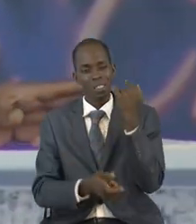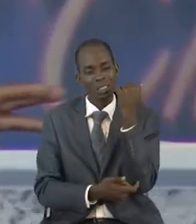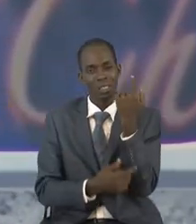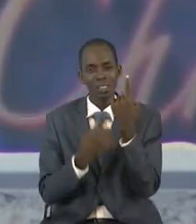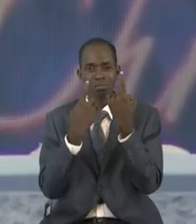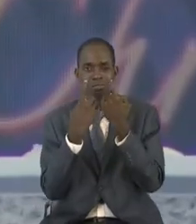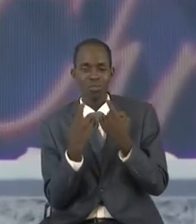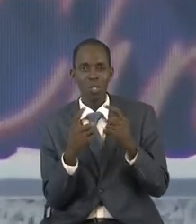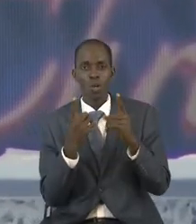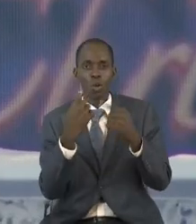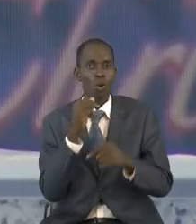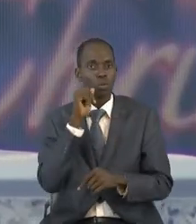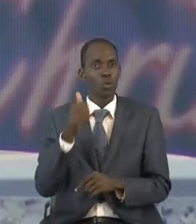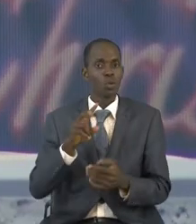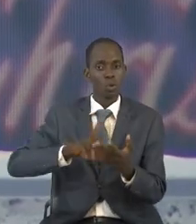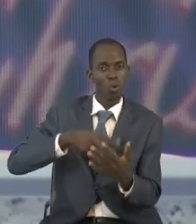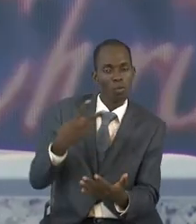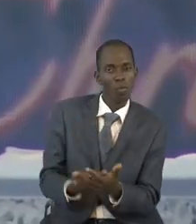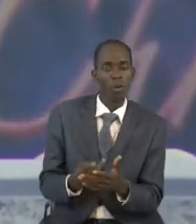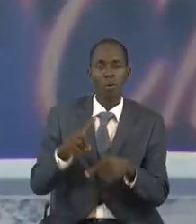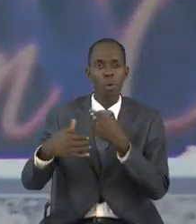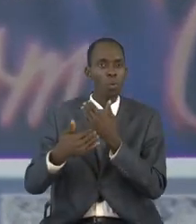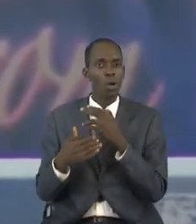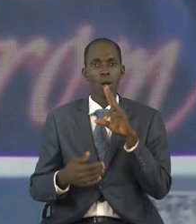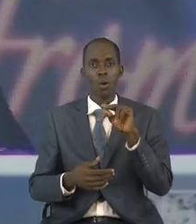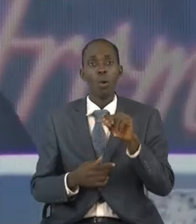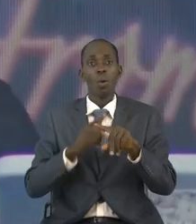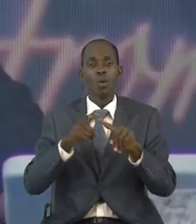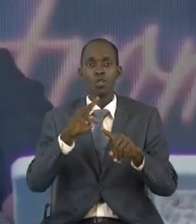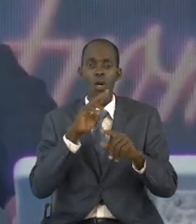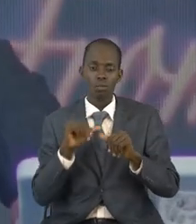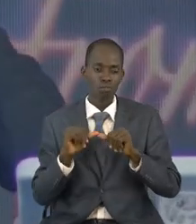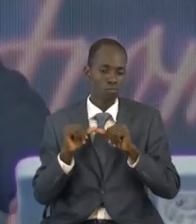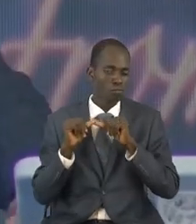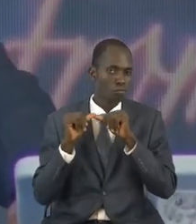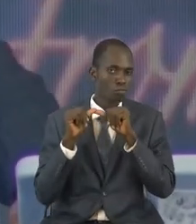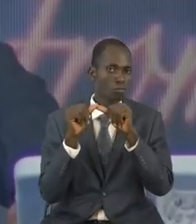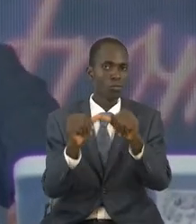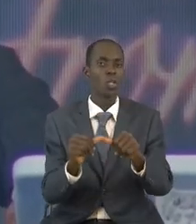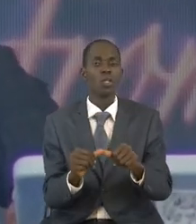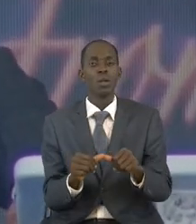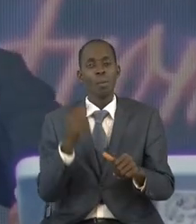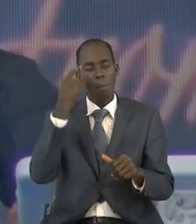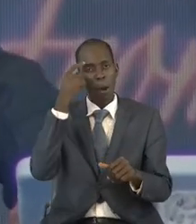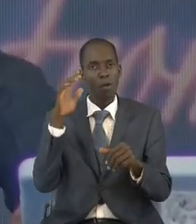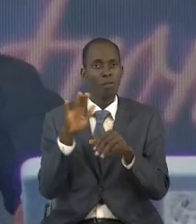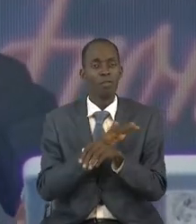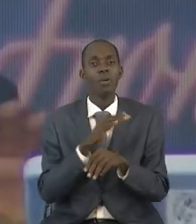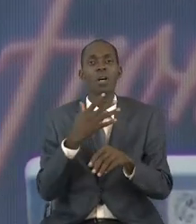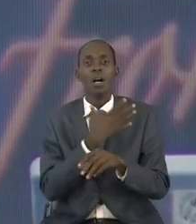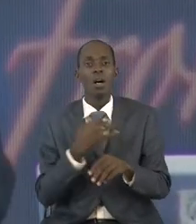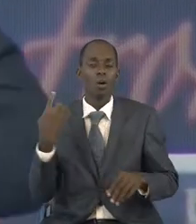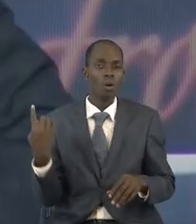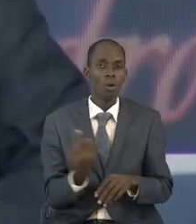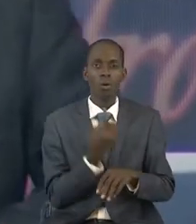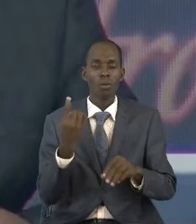tomorrow during the week, then you go back. But you are consistent, you are conscientious, and you are constant, and you are following after the